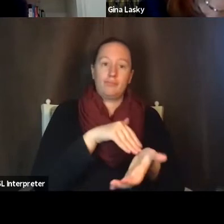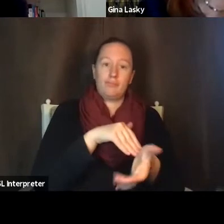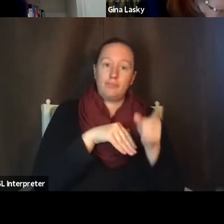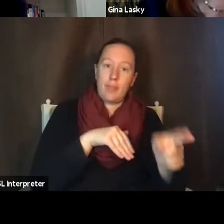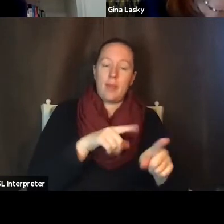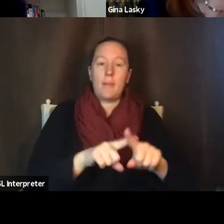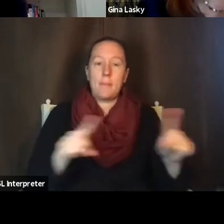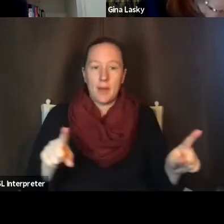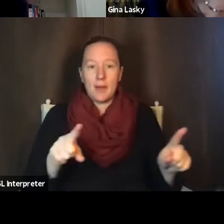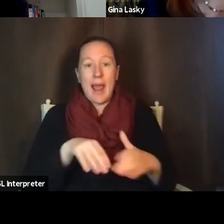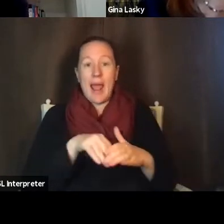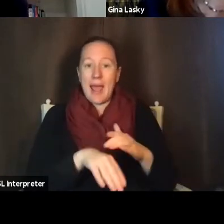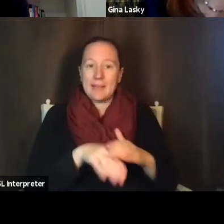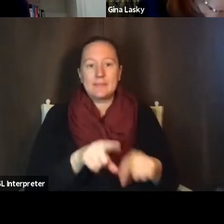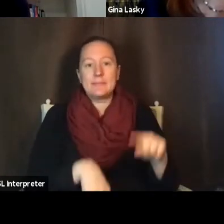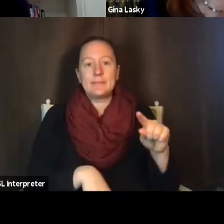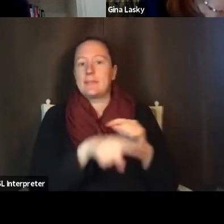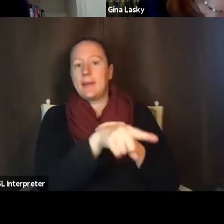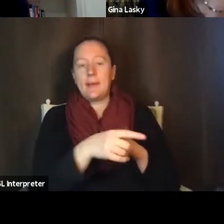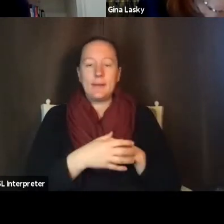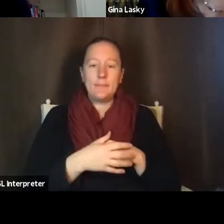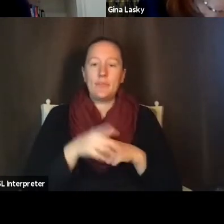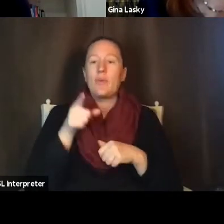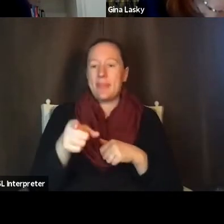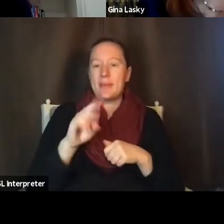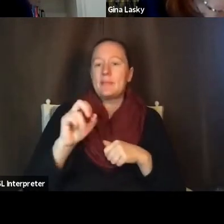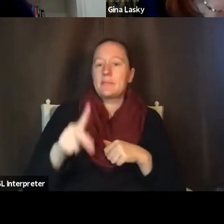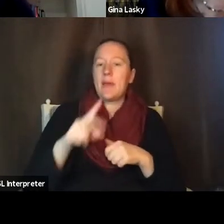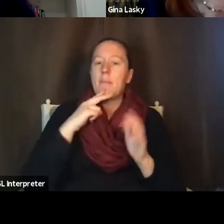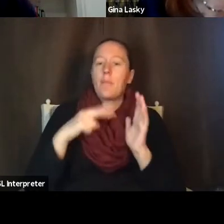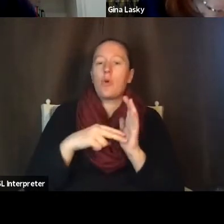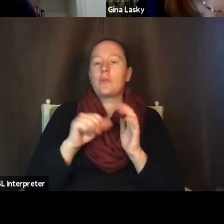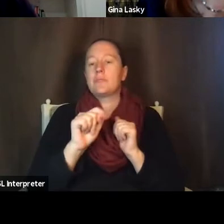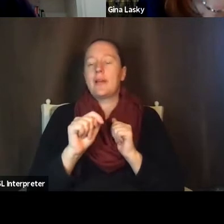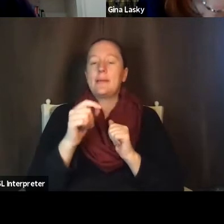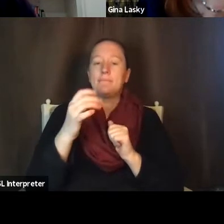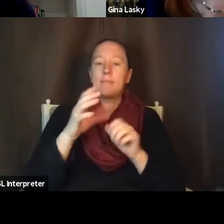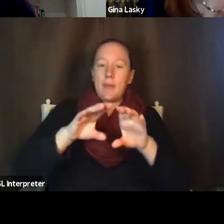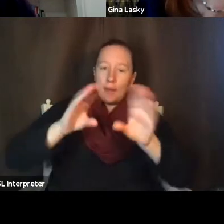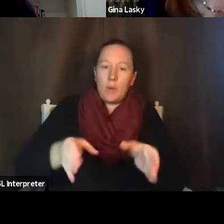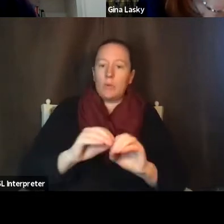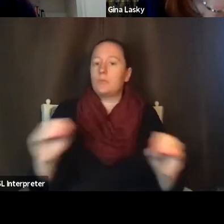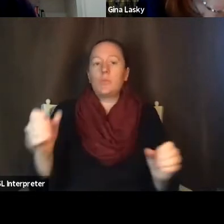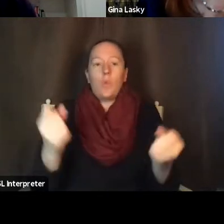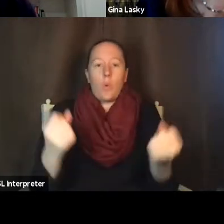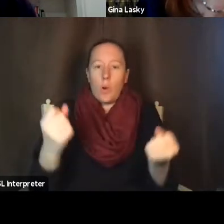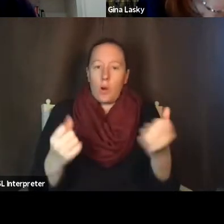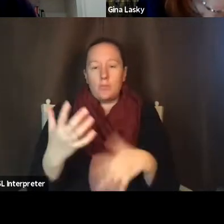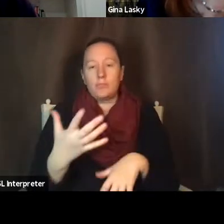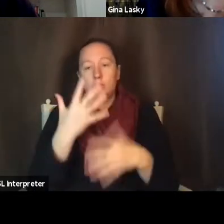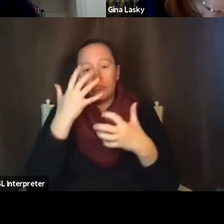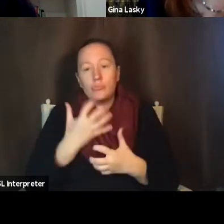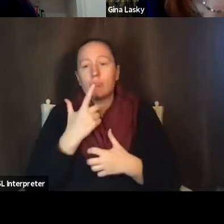one social determinant of transportation, looking at households with no vehicle. And what you can see here is that those dark